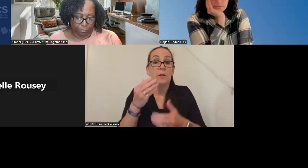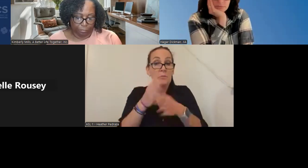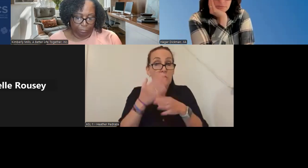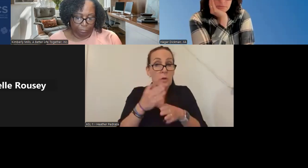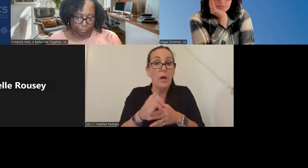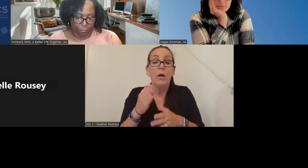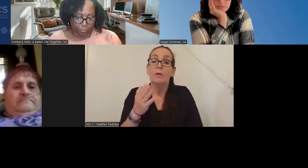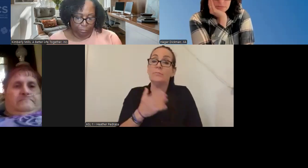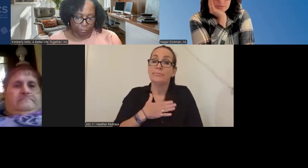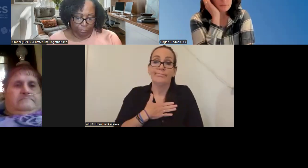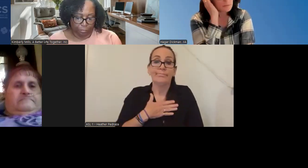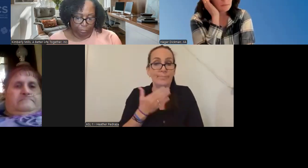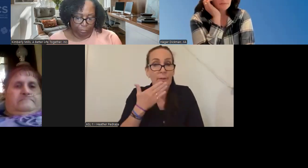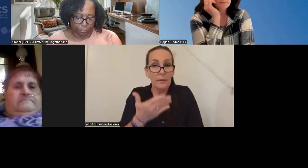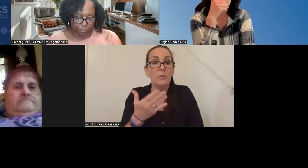your thoughtful,